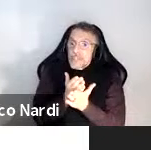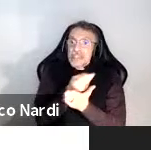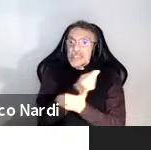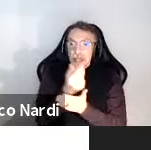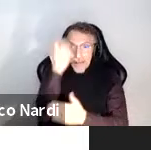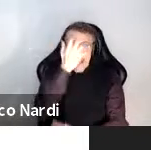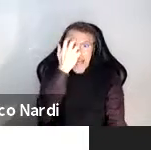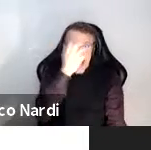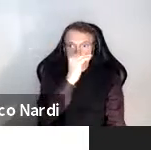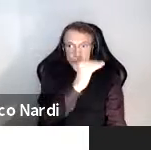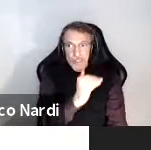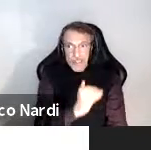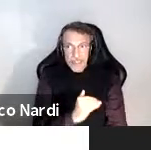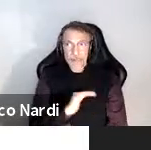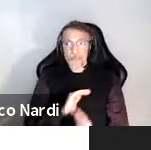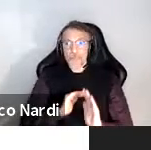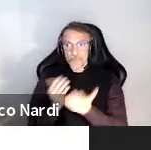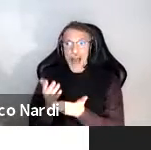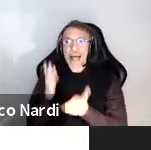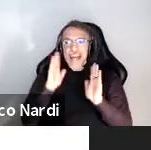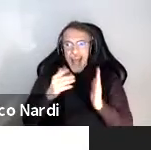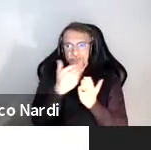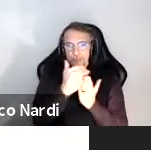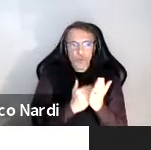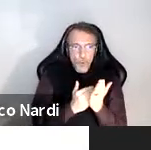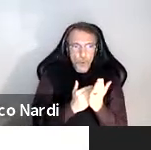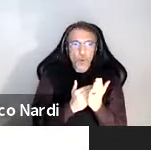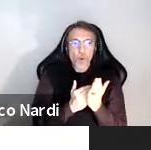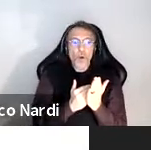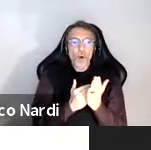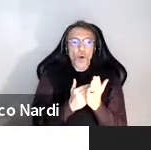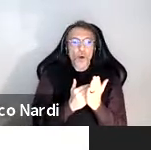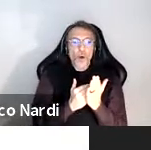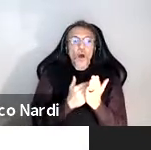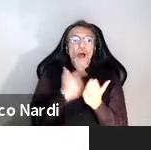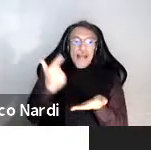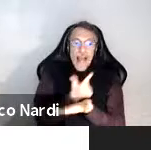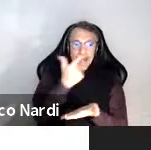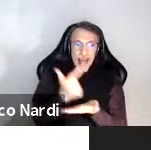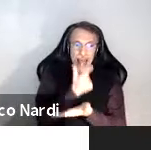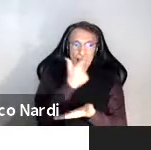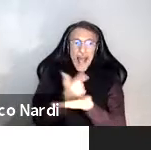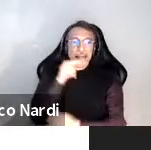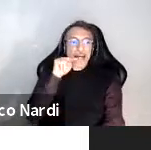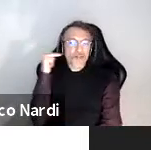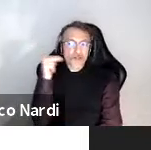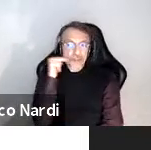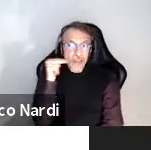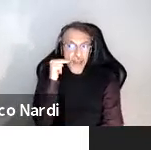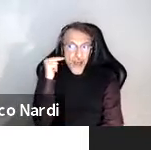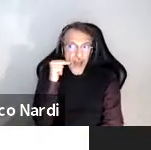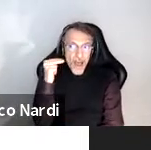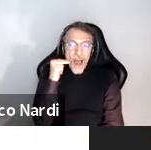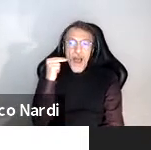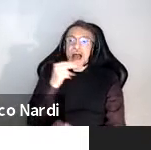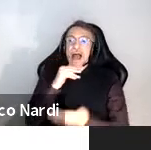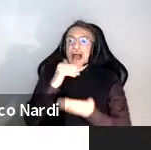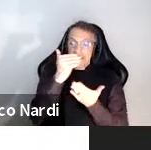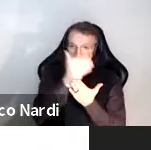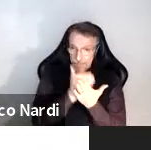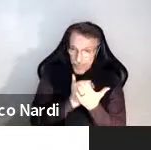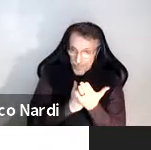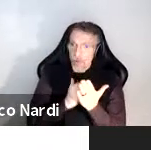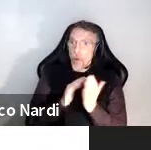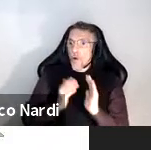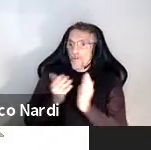to provide. And Ghana and Nigeria in particular suffered from those guarantees.